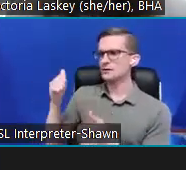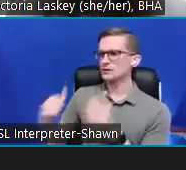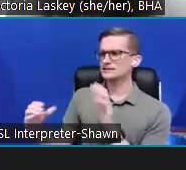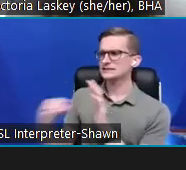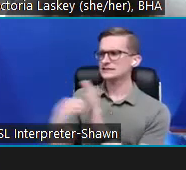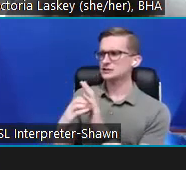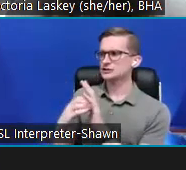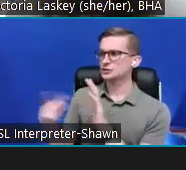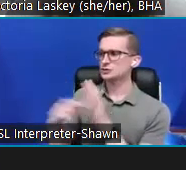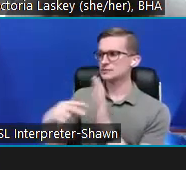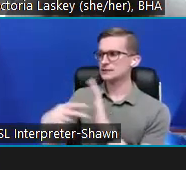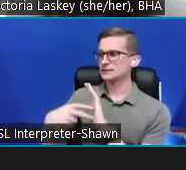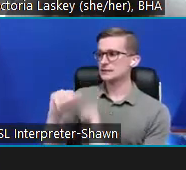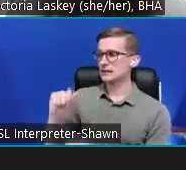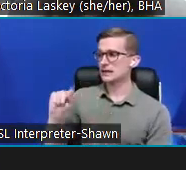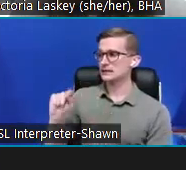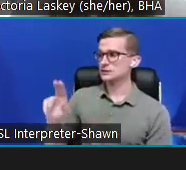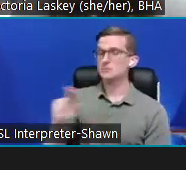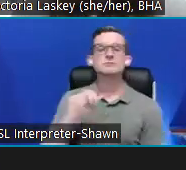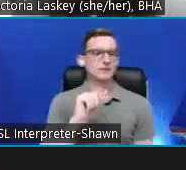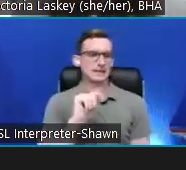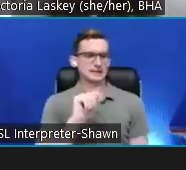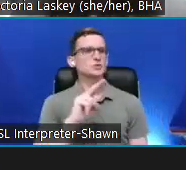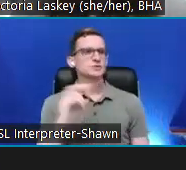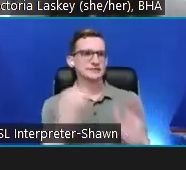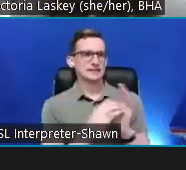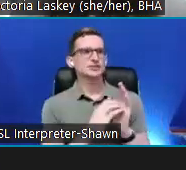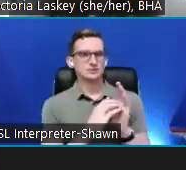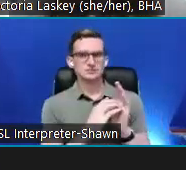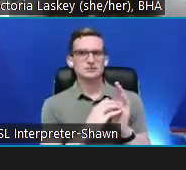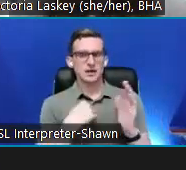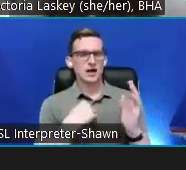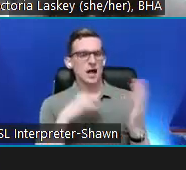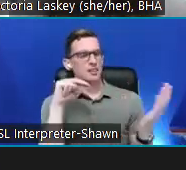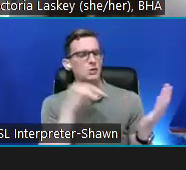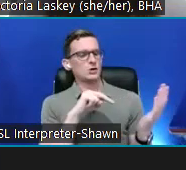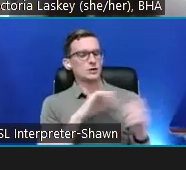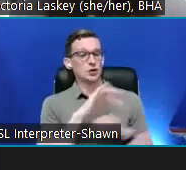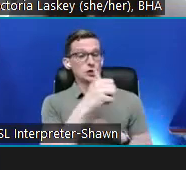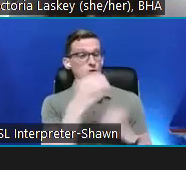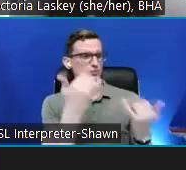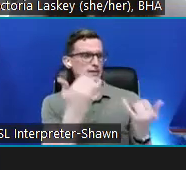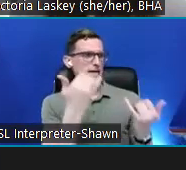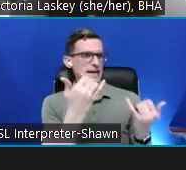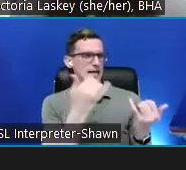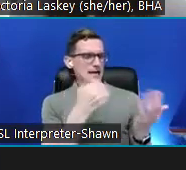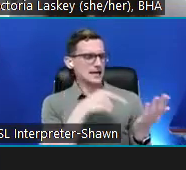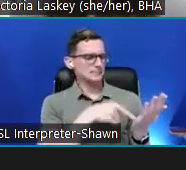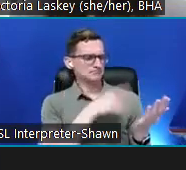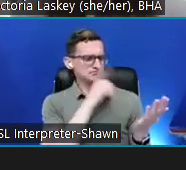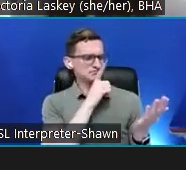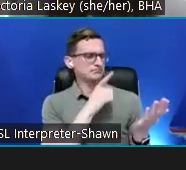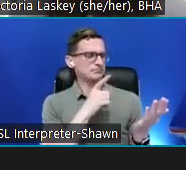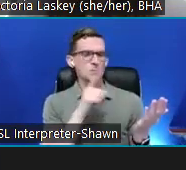Was that ATU? Yeah, the ATU section, and I was looking at it earlier today, and I didn't see the 1:6 ratio,